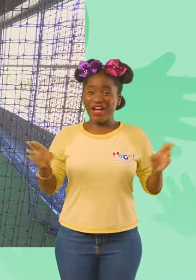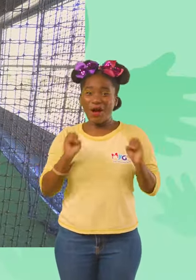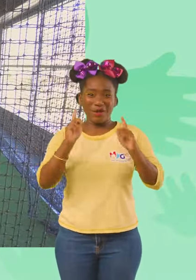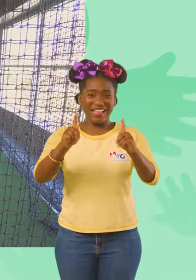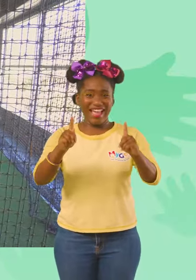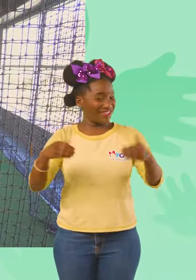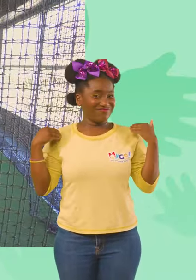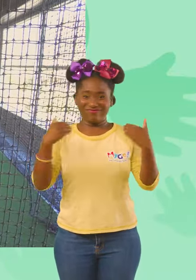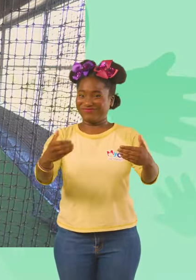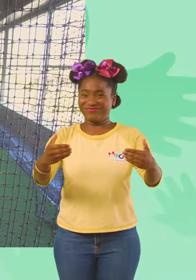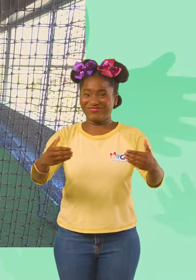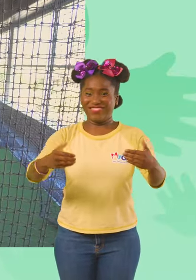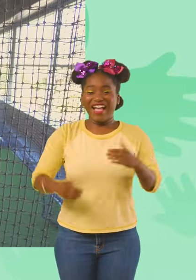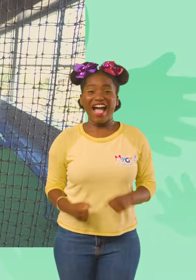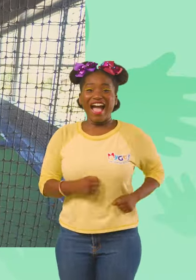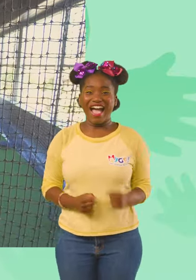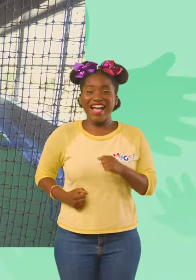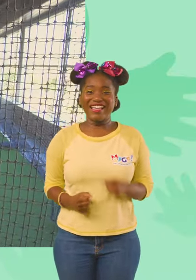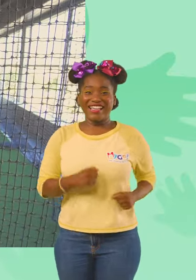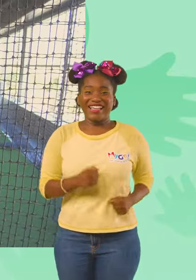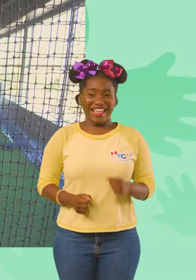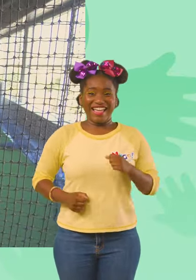Okay, Blippi, here we go.